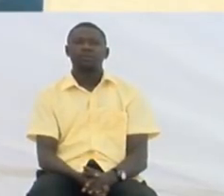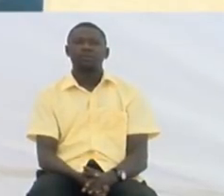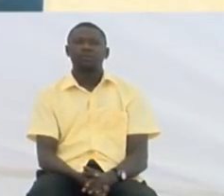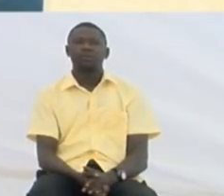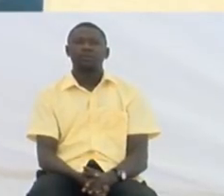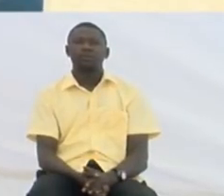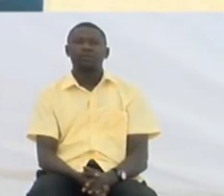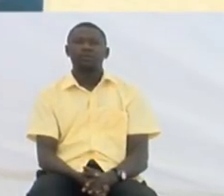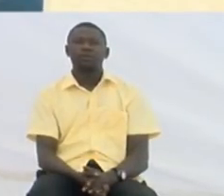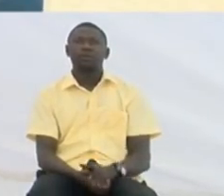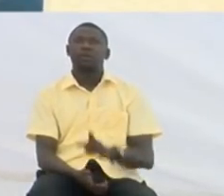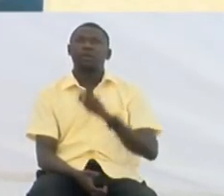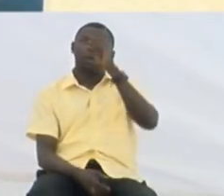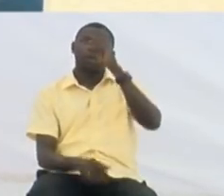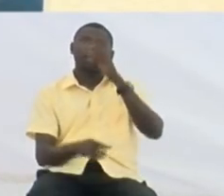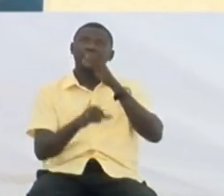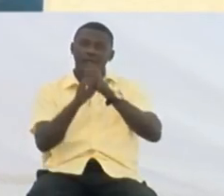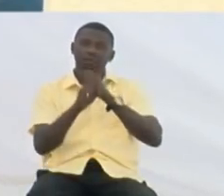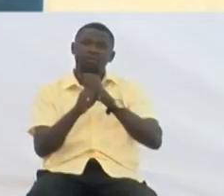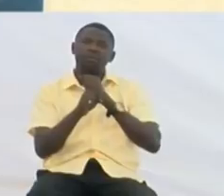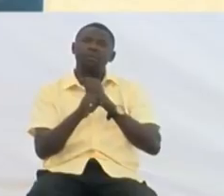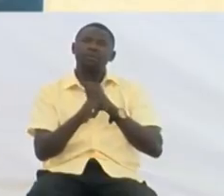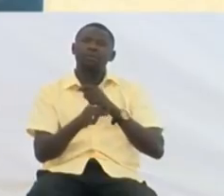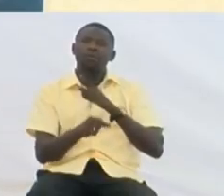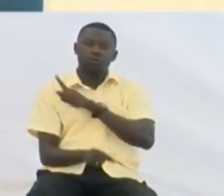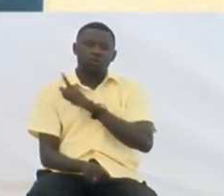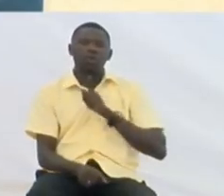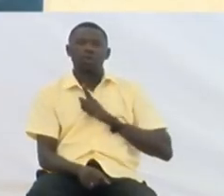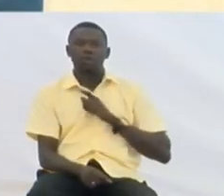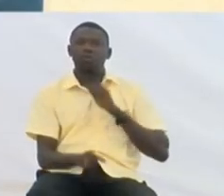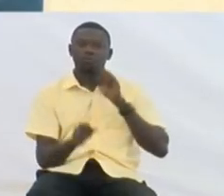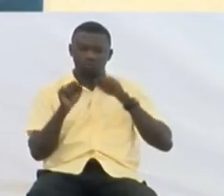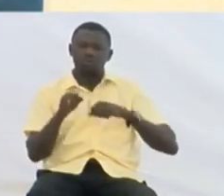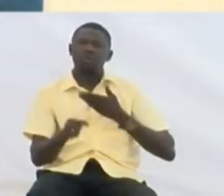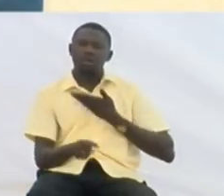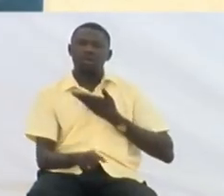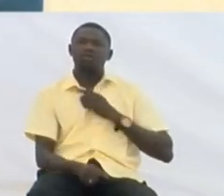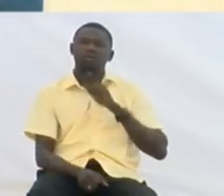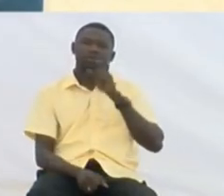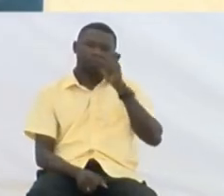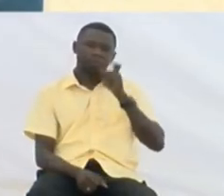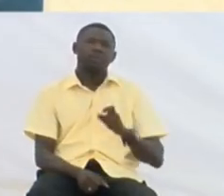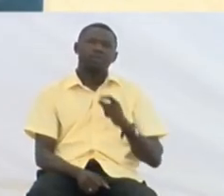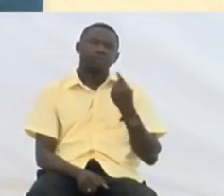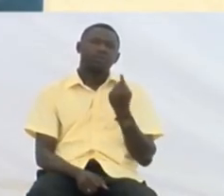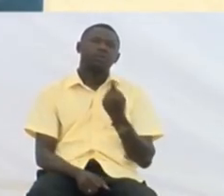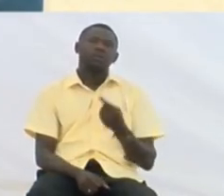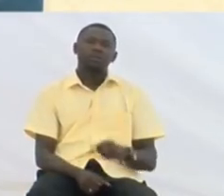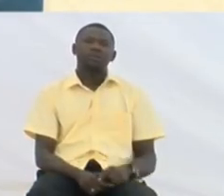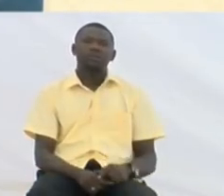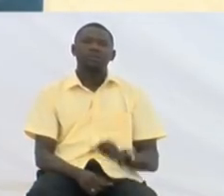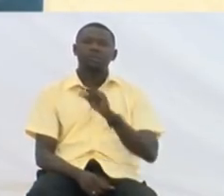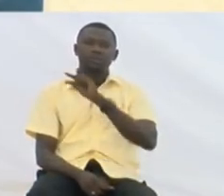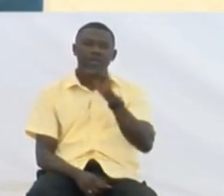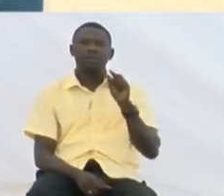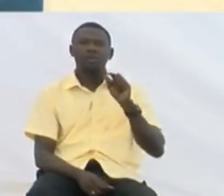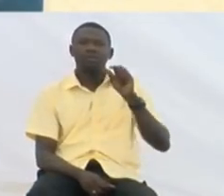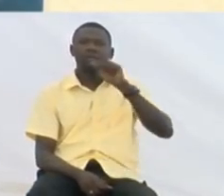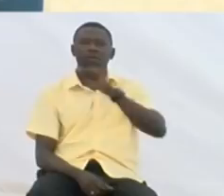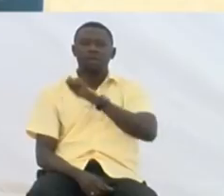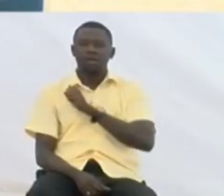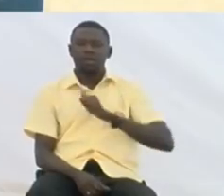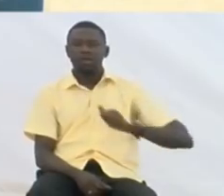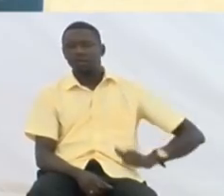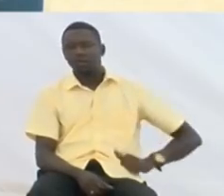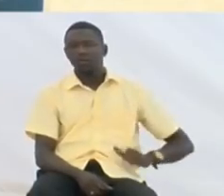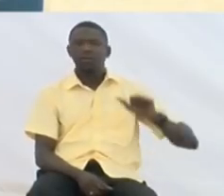nata modosoto. Through God's help, we got someone else. Kafumi ya hadambaro. Someone that